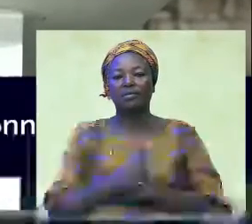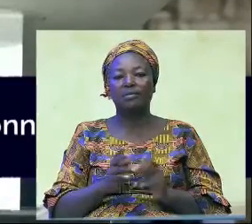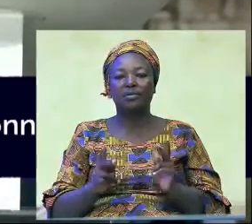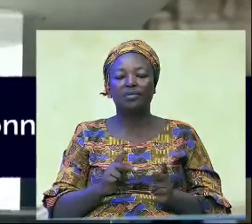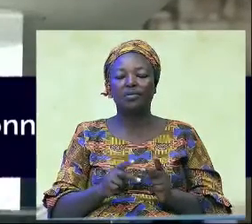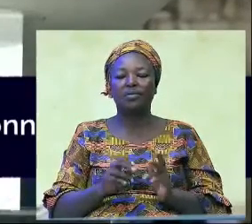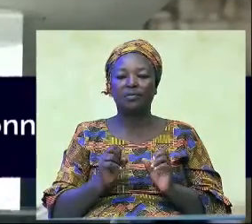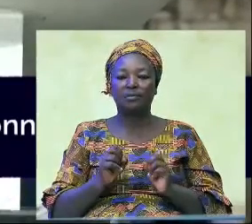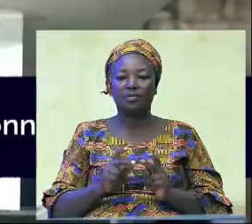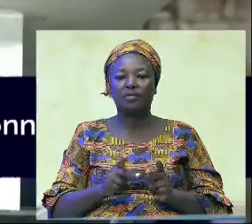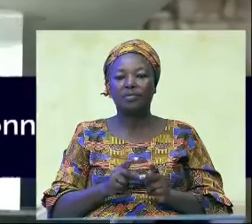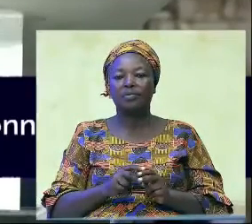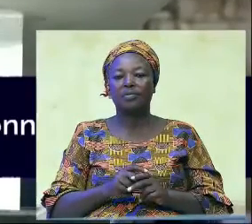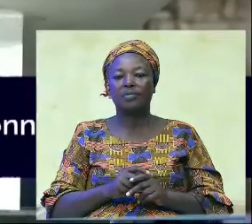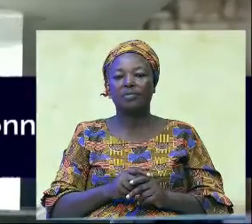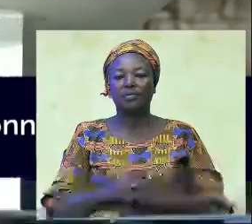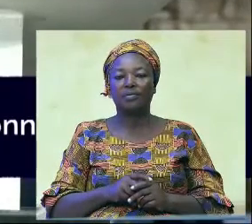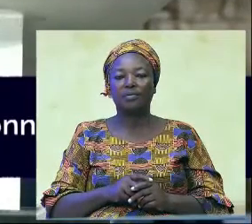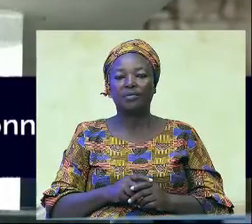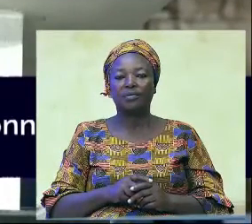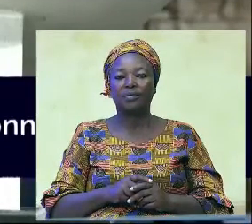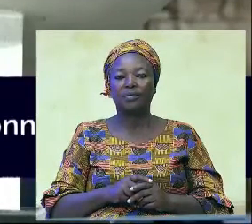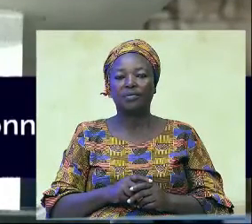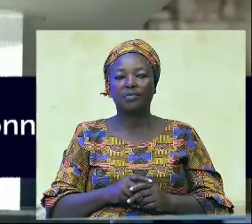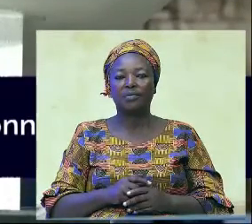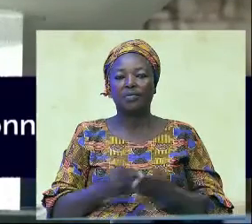middle? Okay.